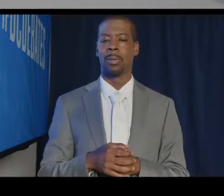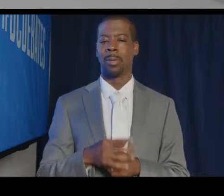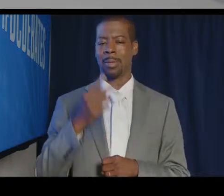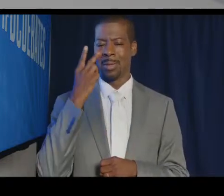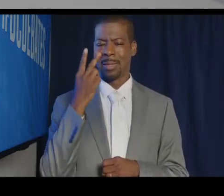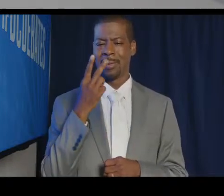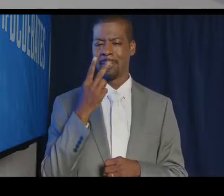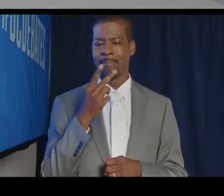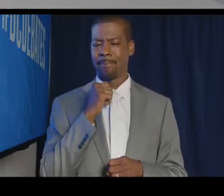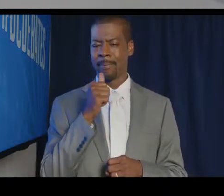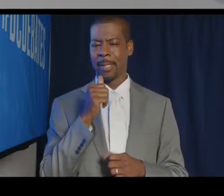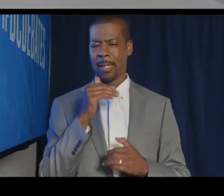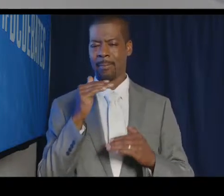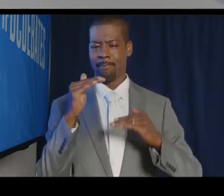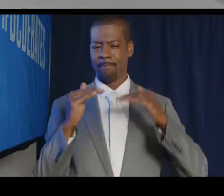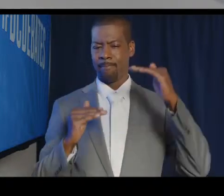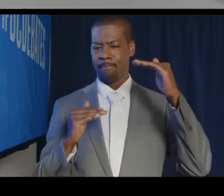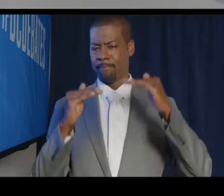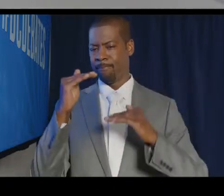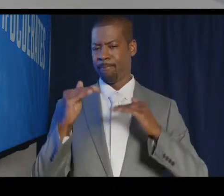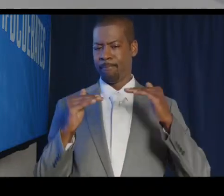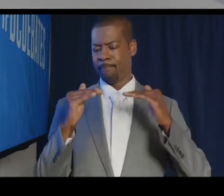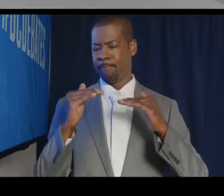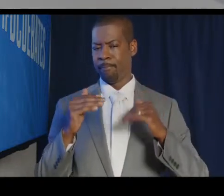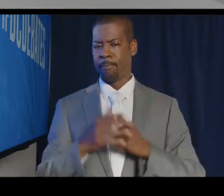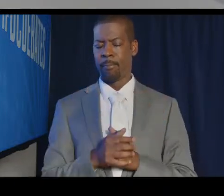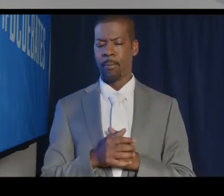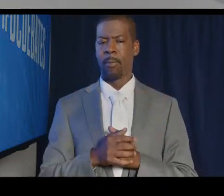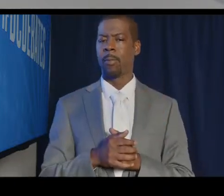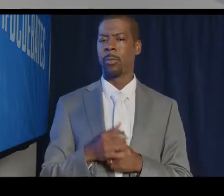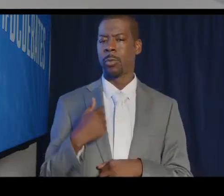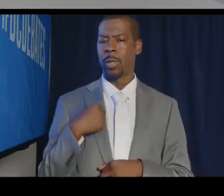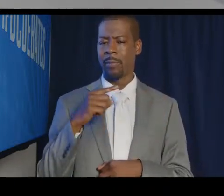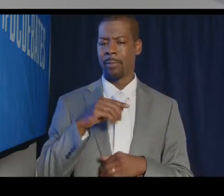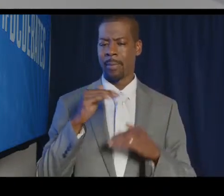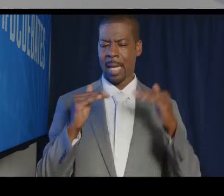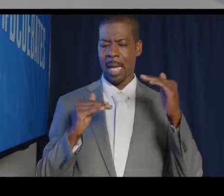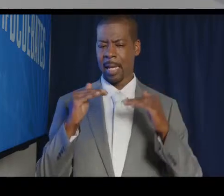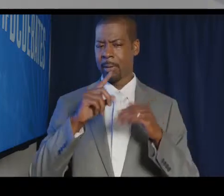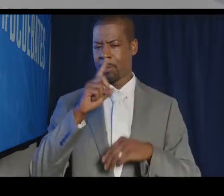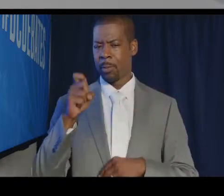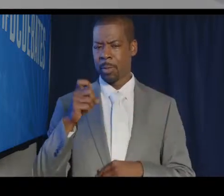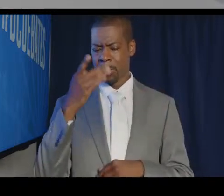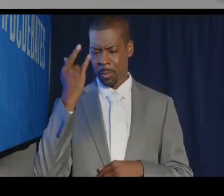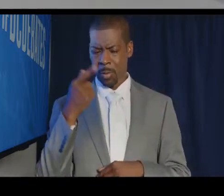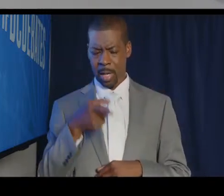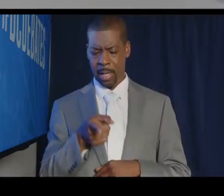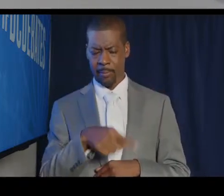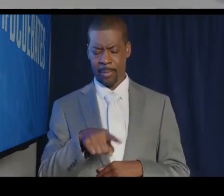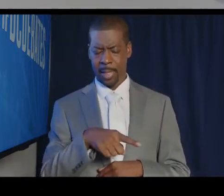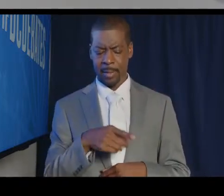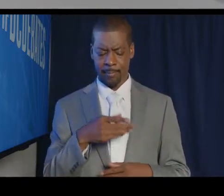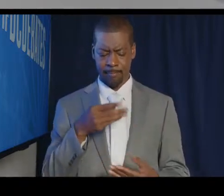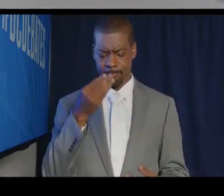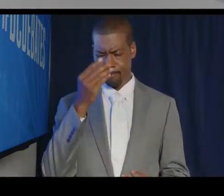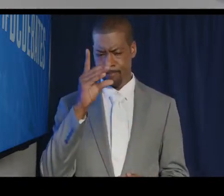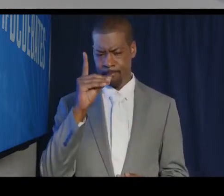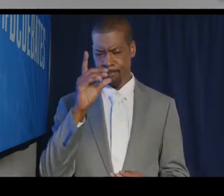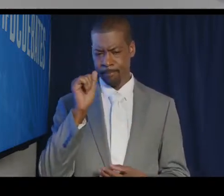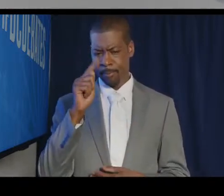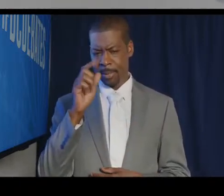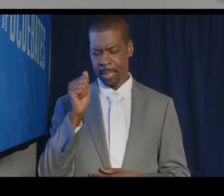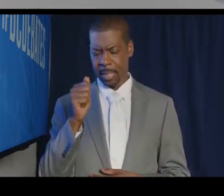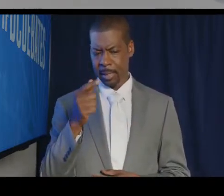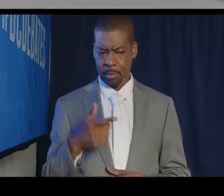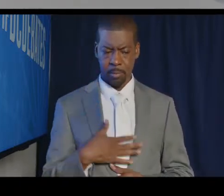votes. So that leaves us with an equity question that we have to answer. I very much commend the folks behind